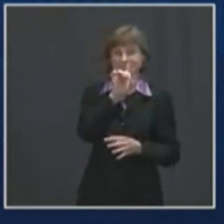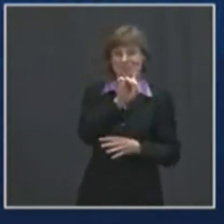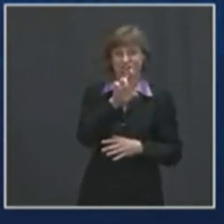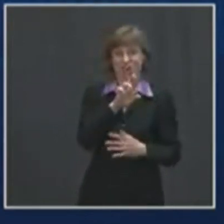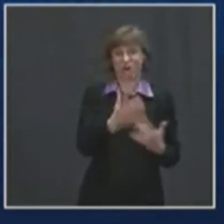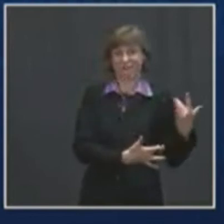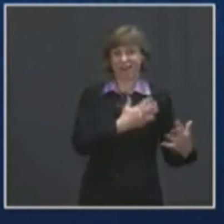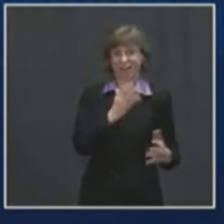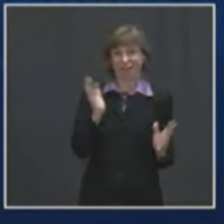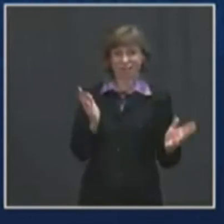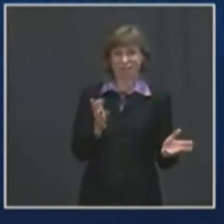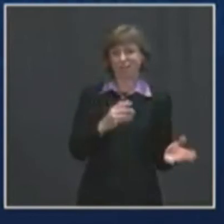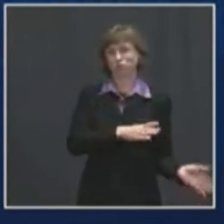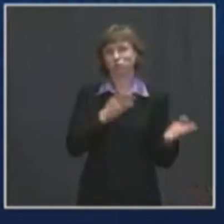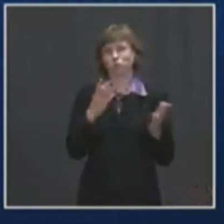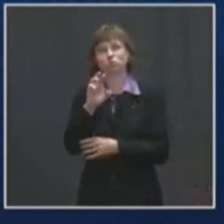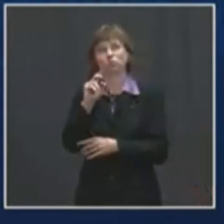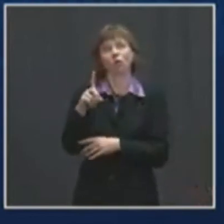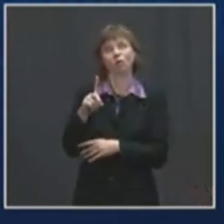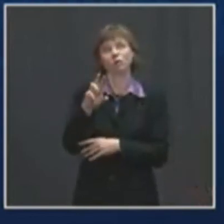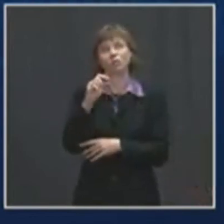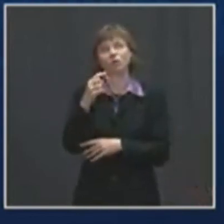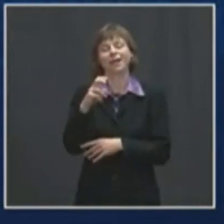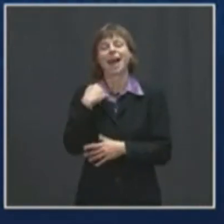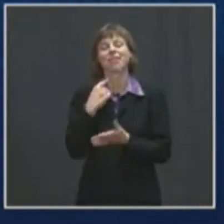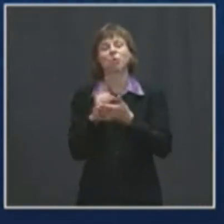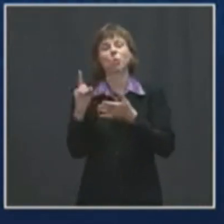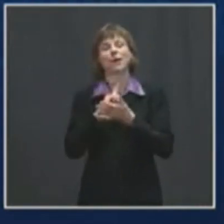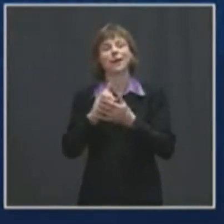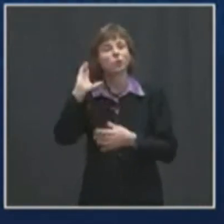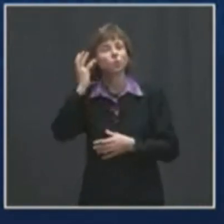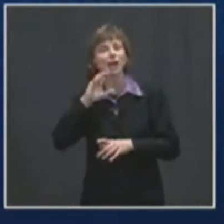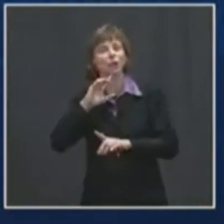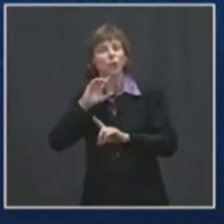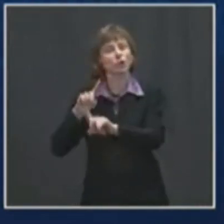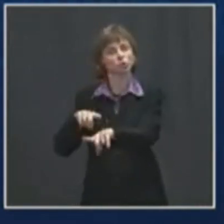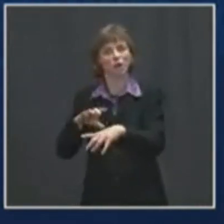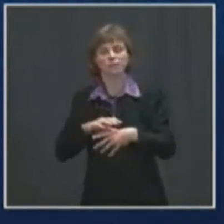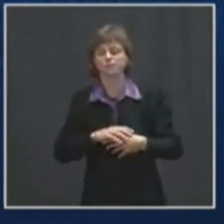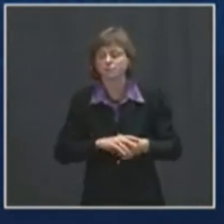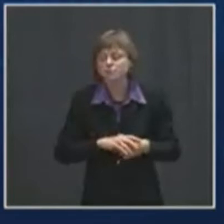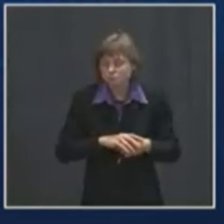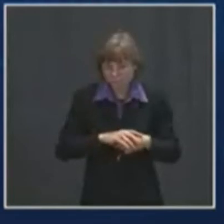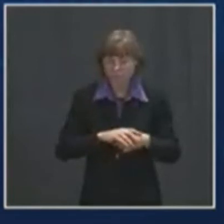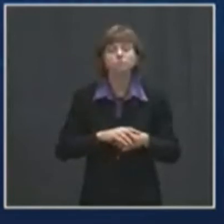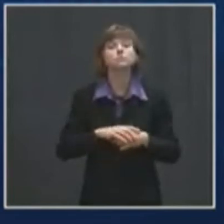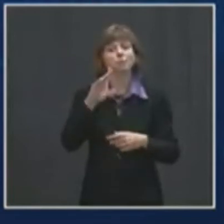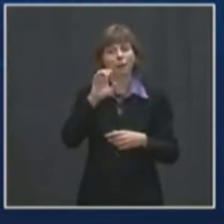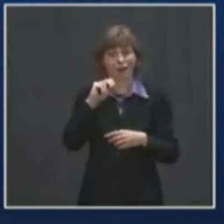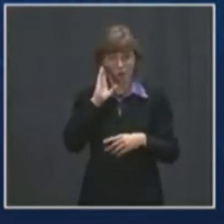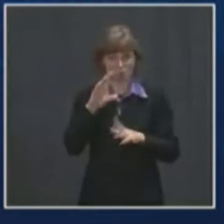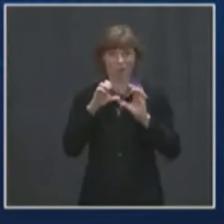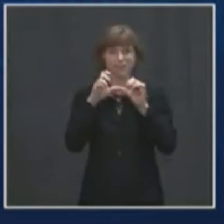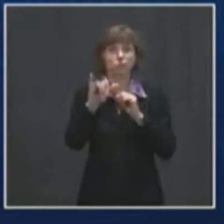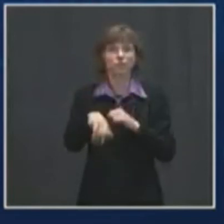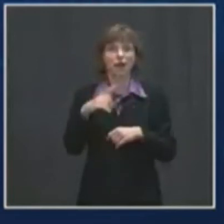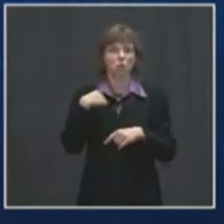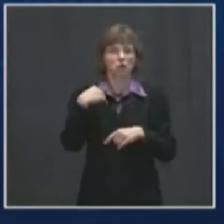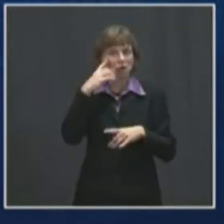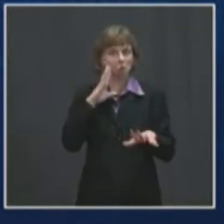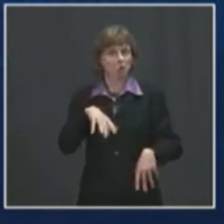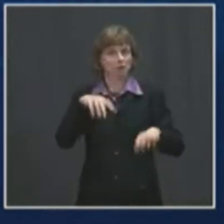Reagan establishing the weekly presidential radio address. President Biden will continue that tradition, and we expect it to take on a variety of forms.